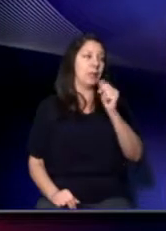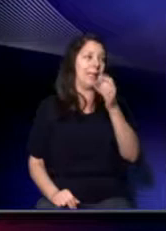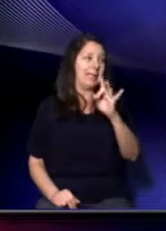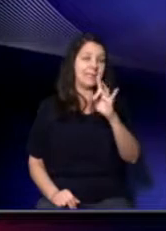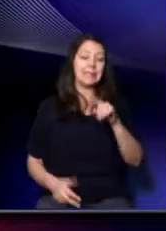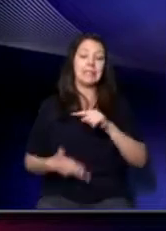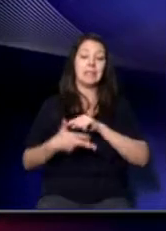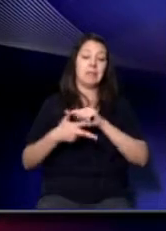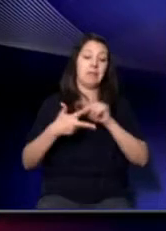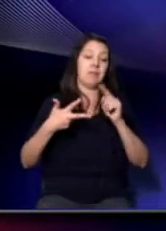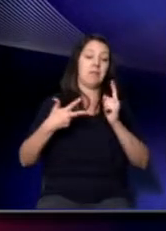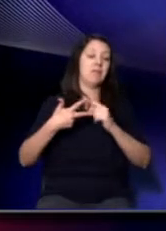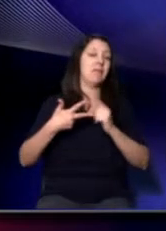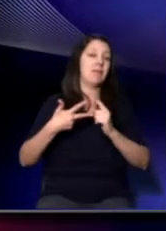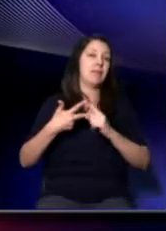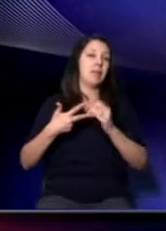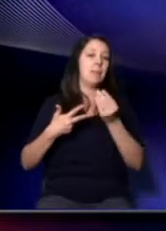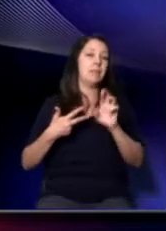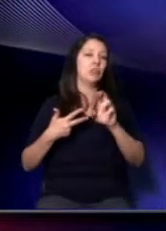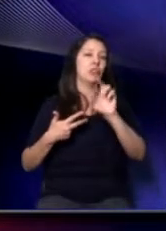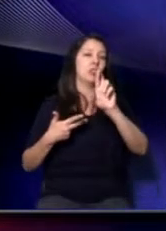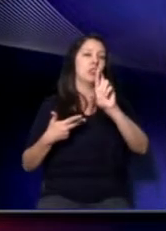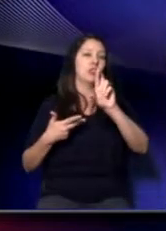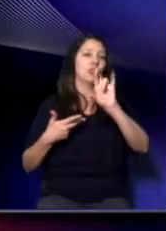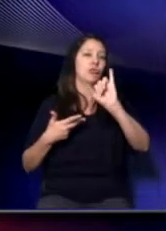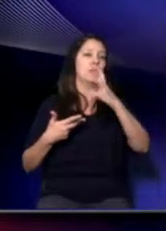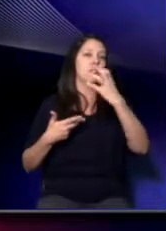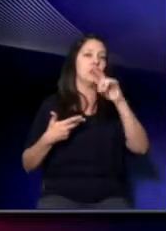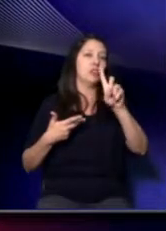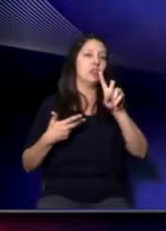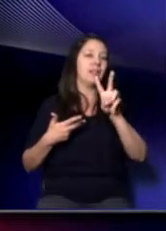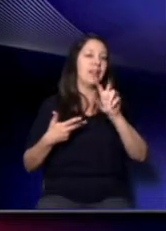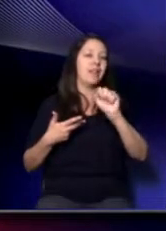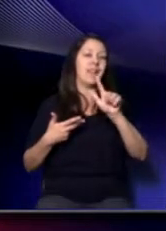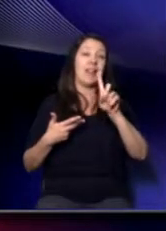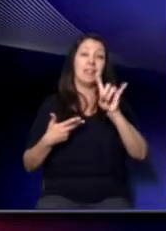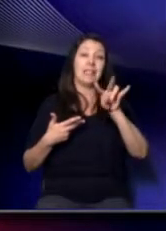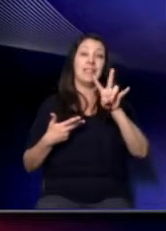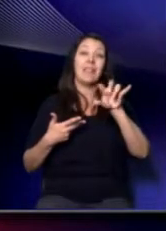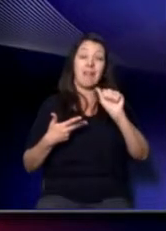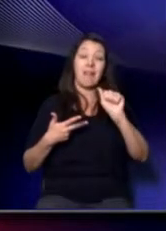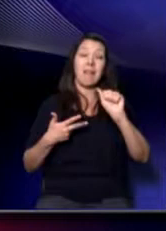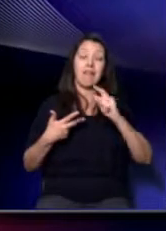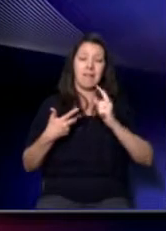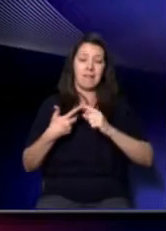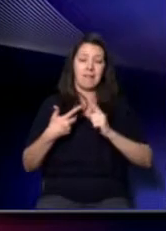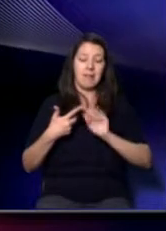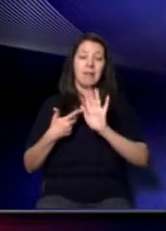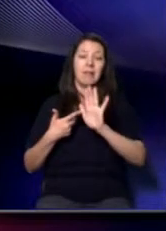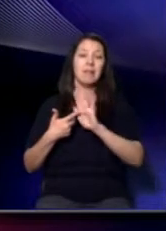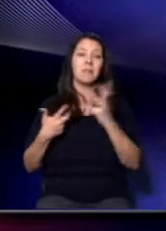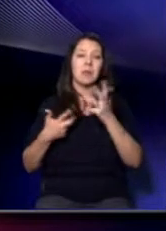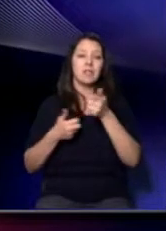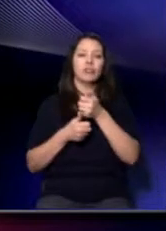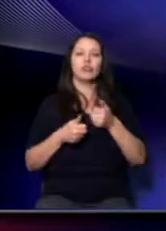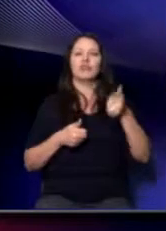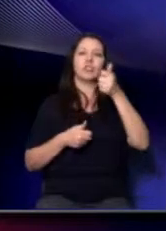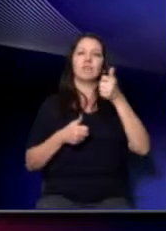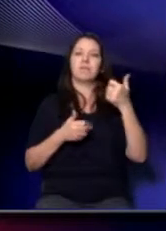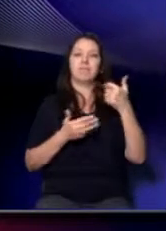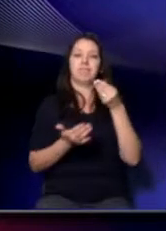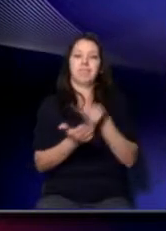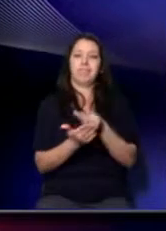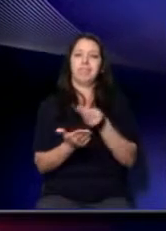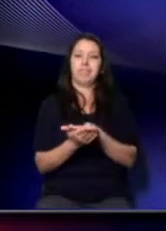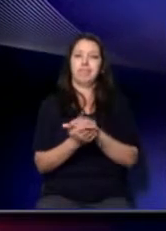Second is Mr. Richard Valdivia. He is the Chief Financial